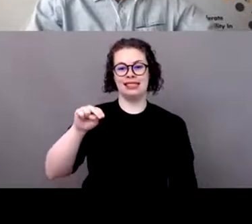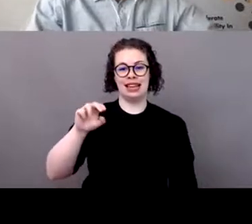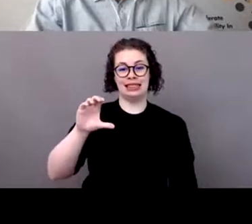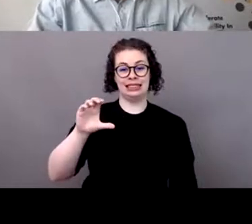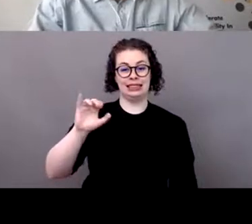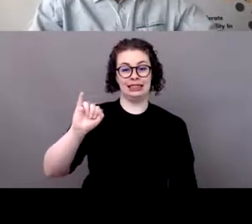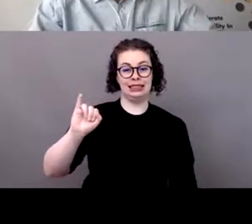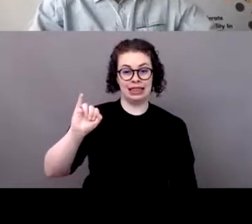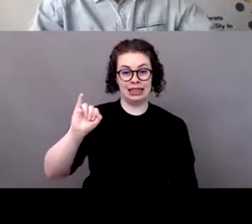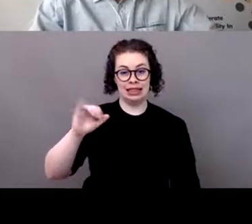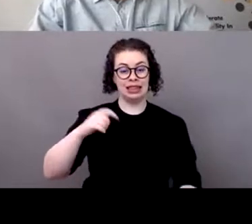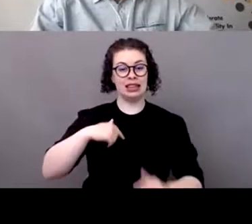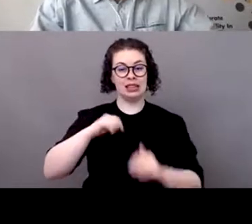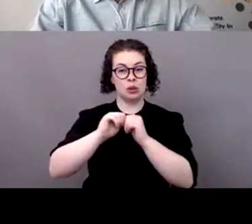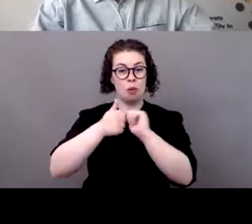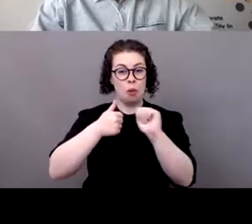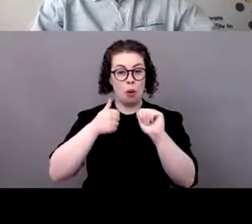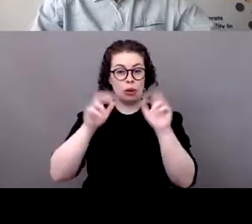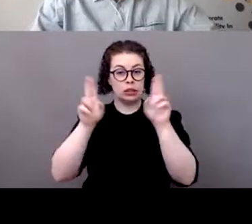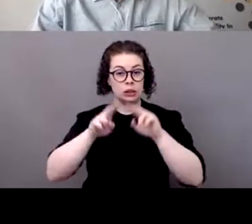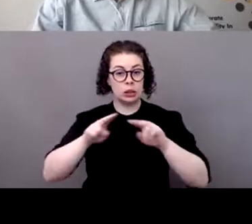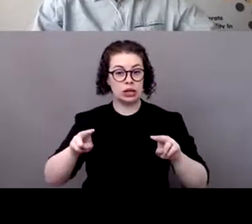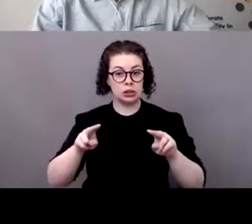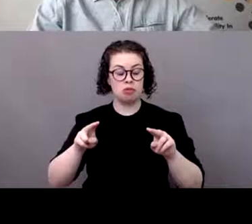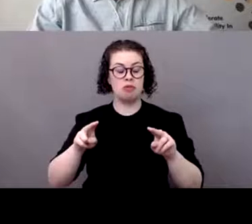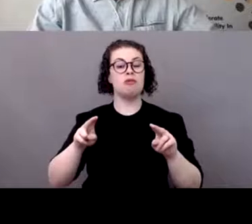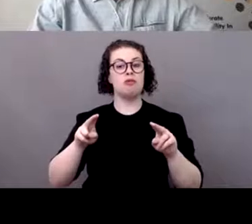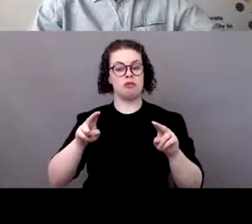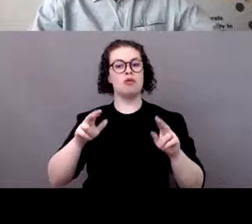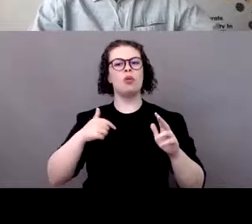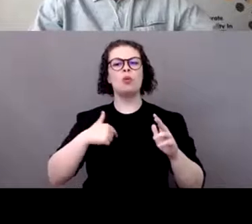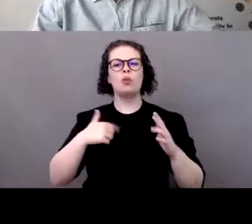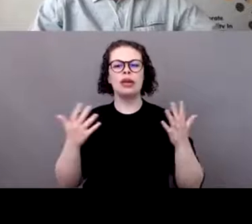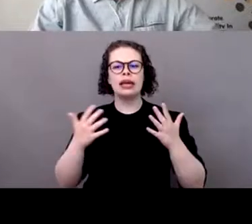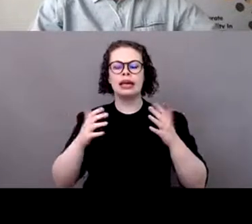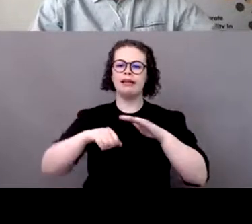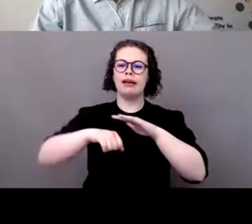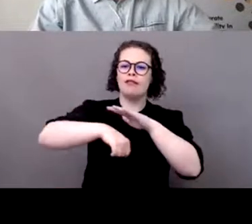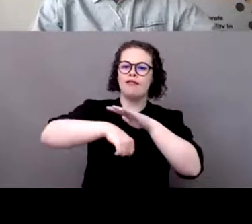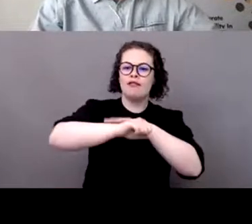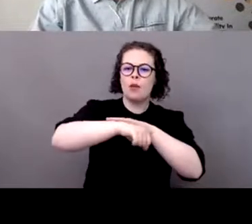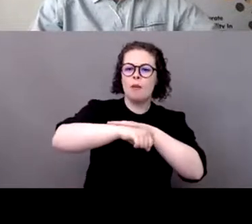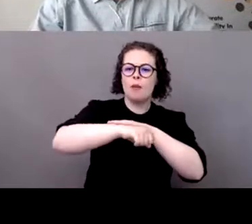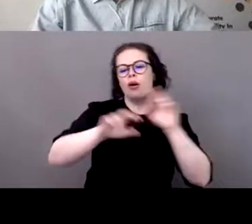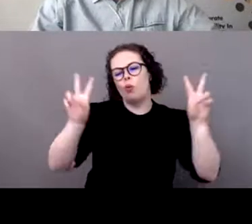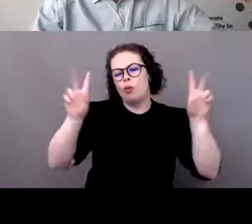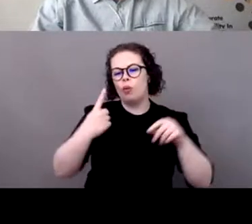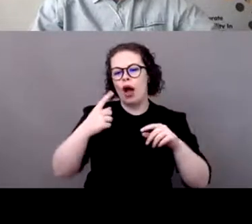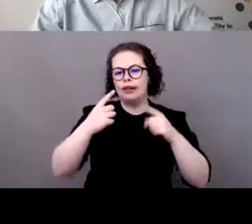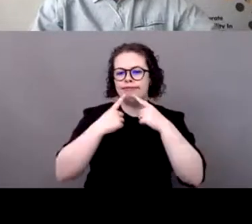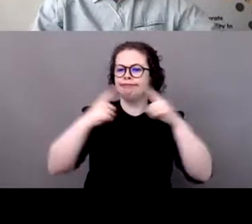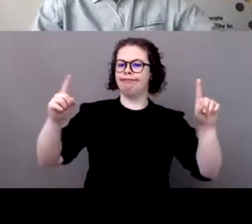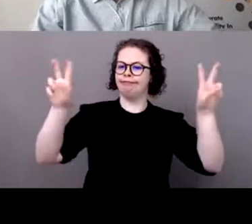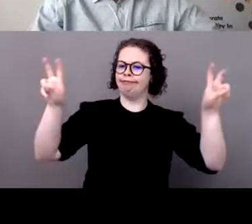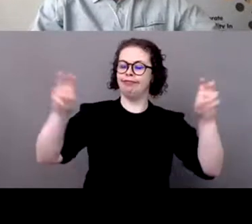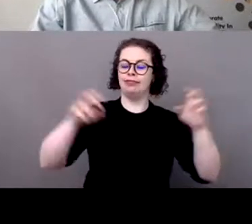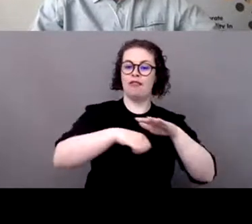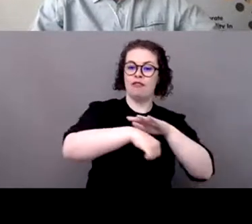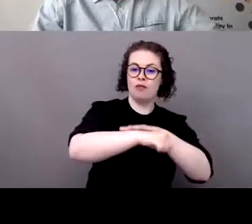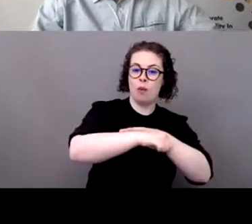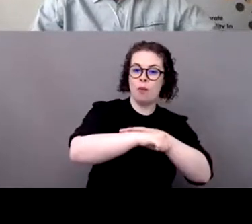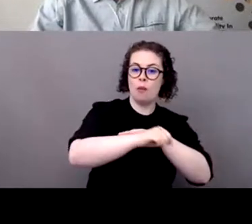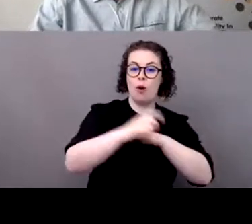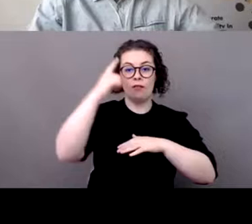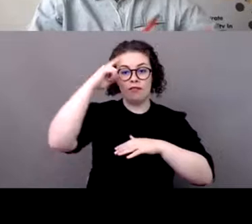on a program called Football for Climate and work with some of the top players who live this